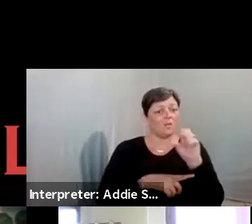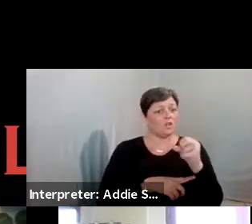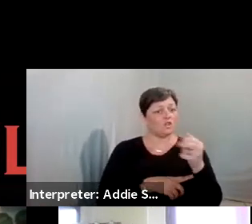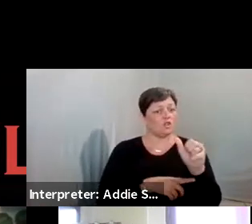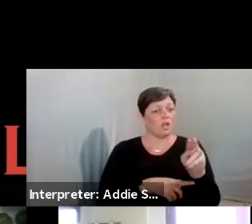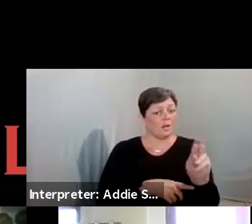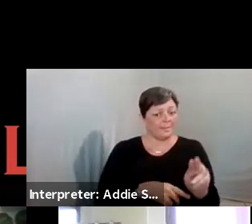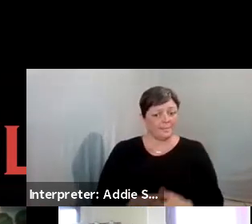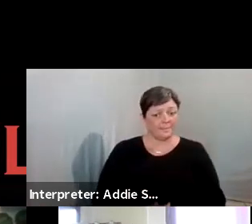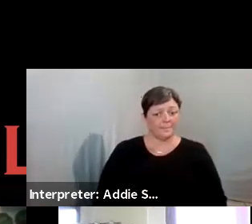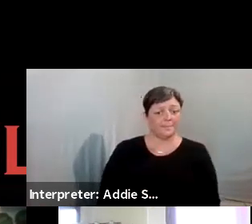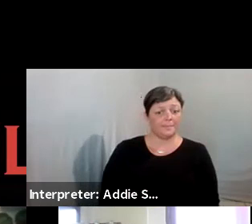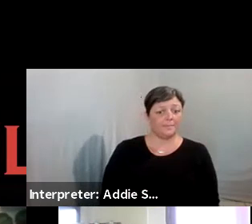or